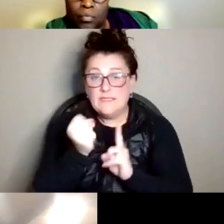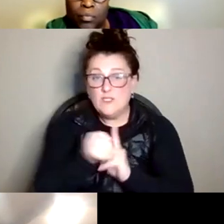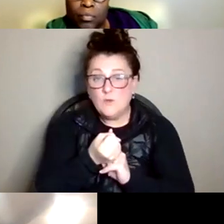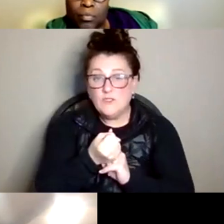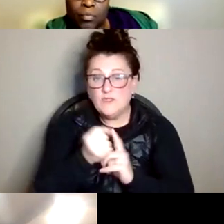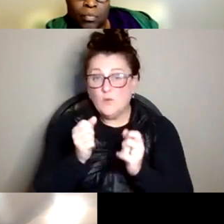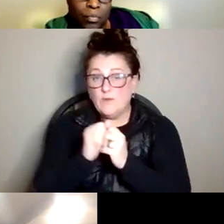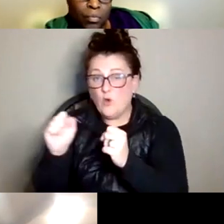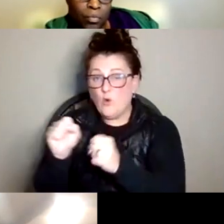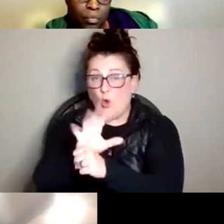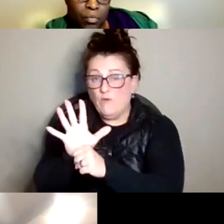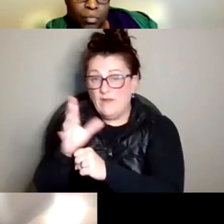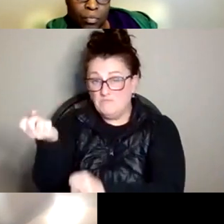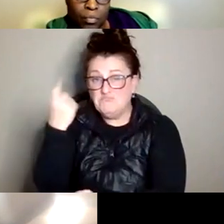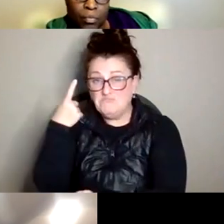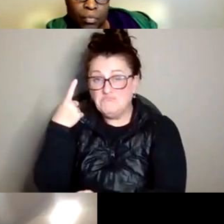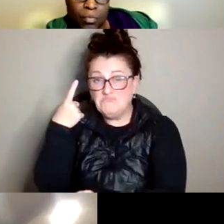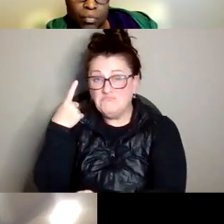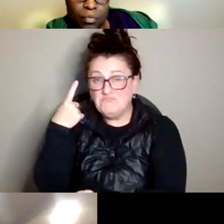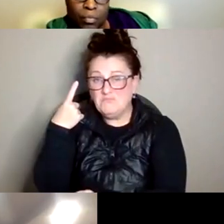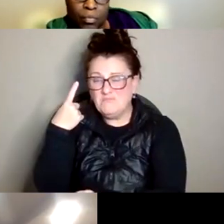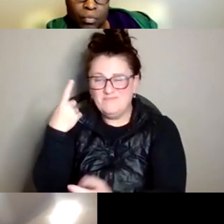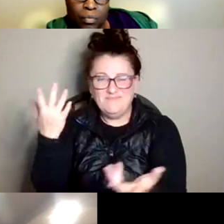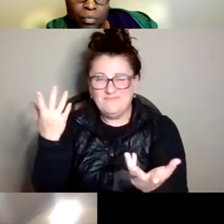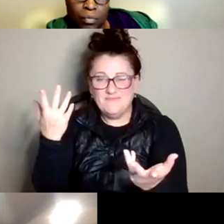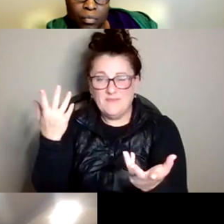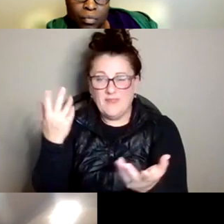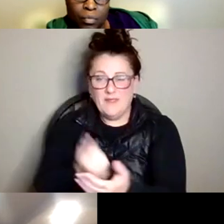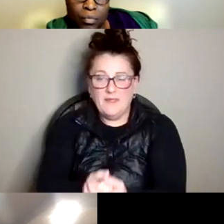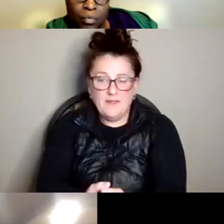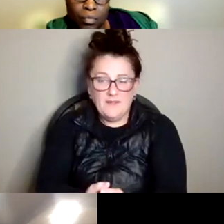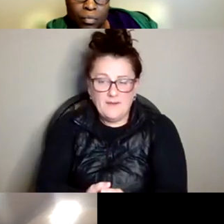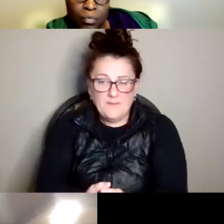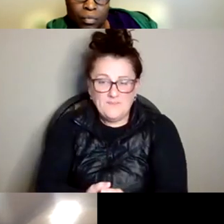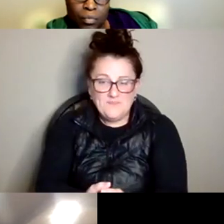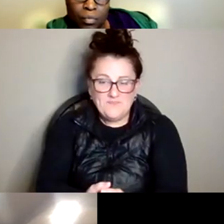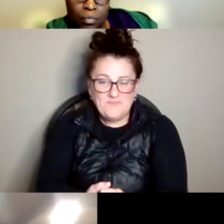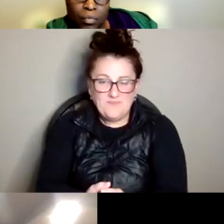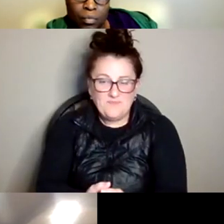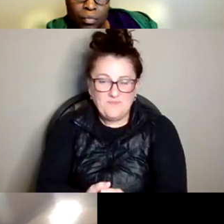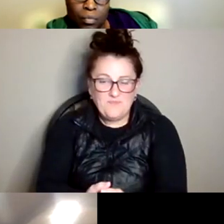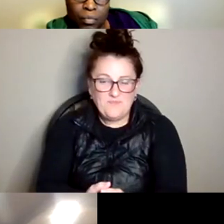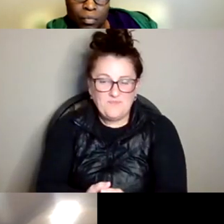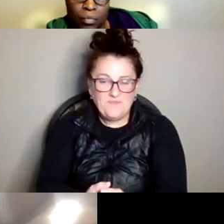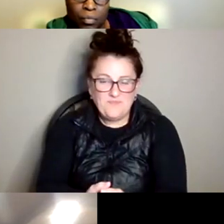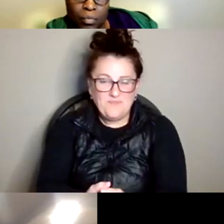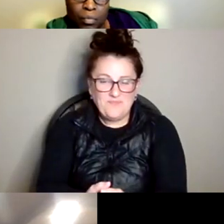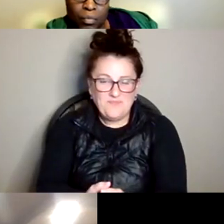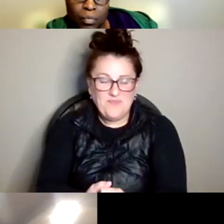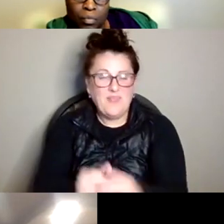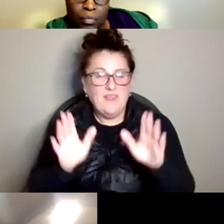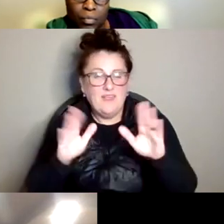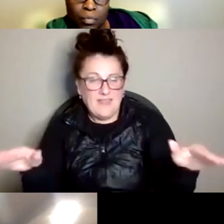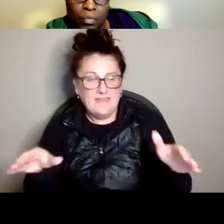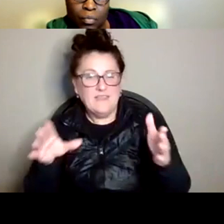but at the same time, you know, our kids, our school students,